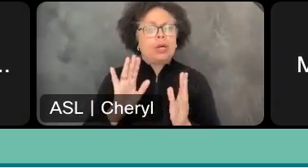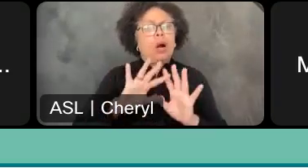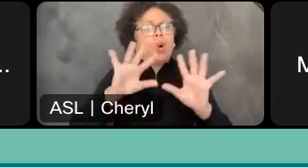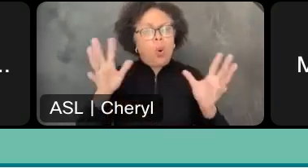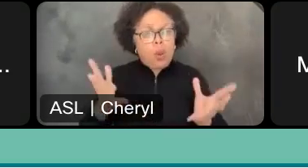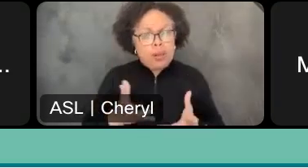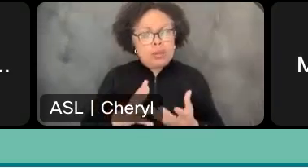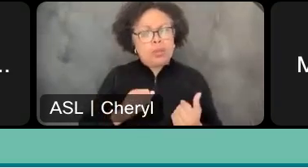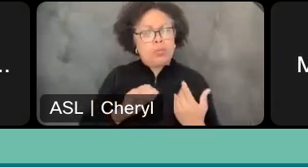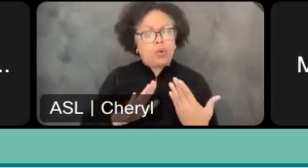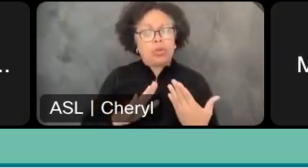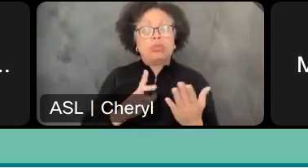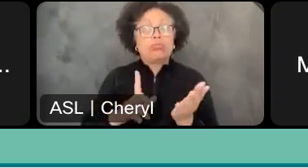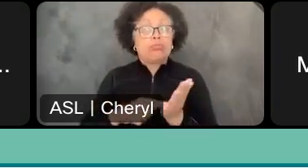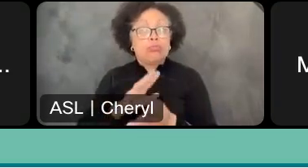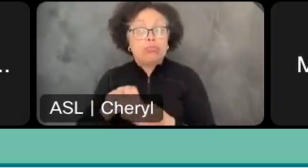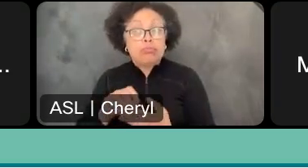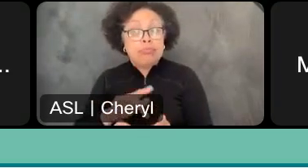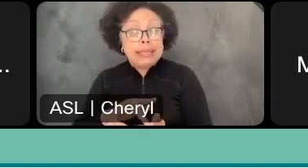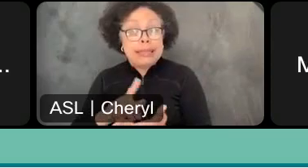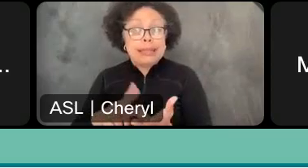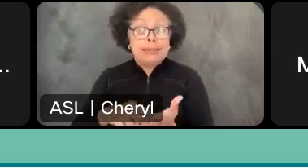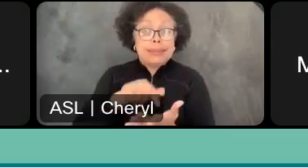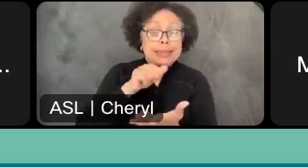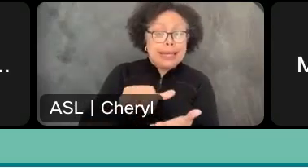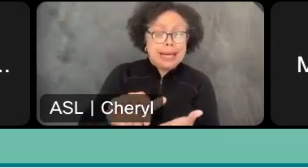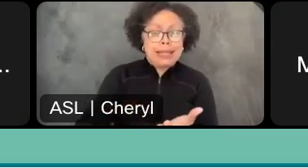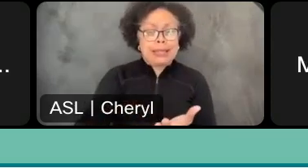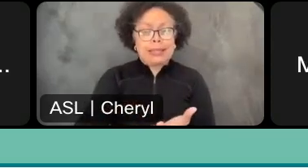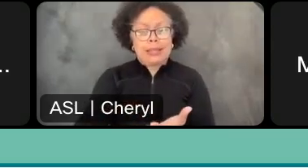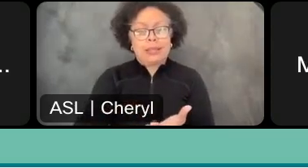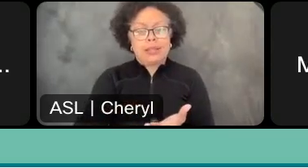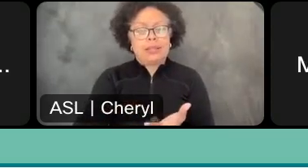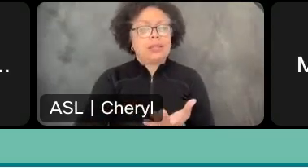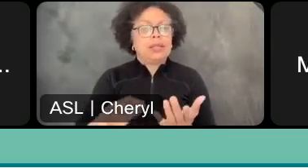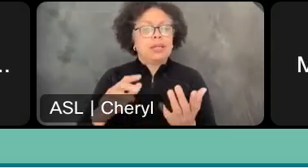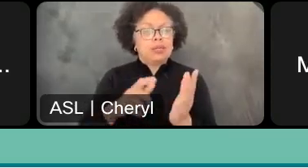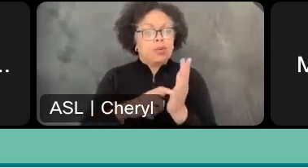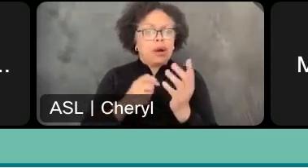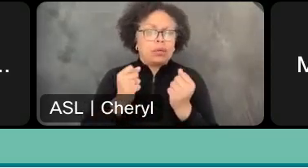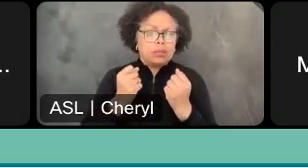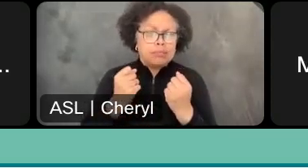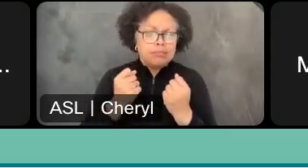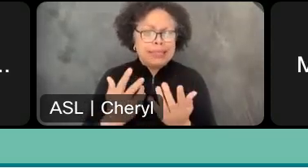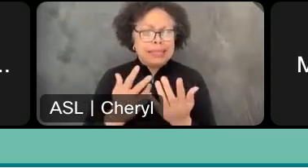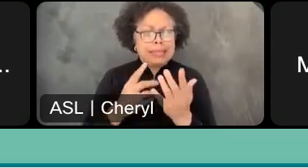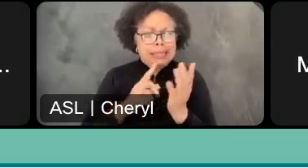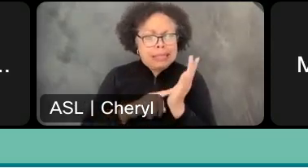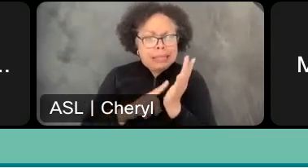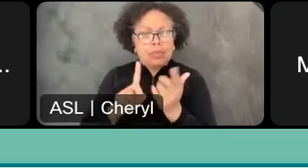take time for people to find out what types of coping or other skills are most supportive for their